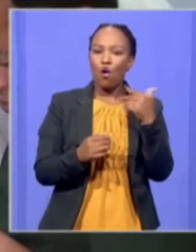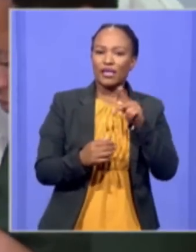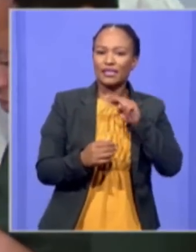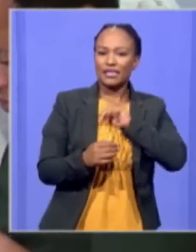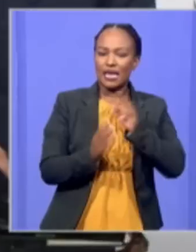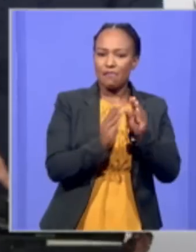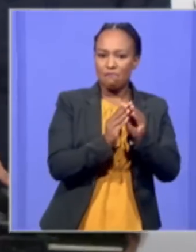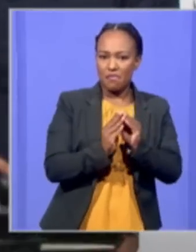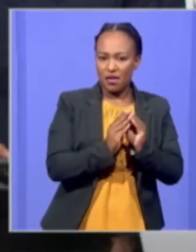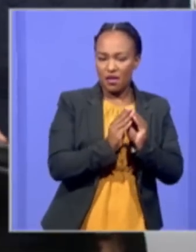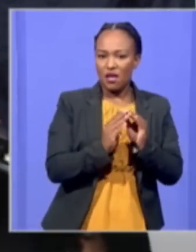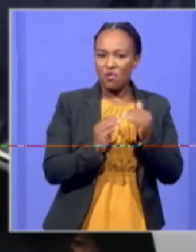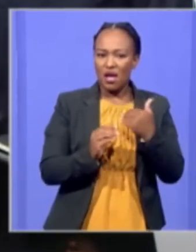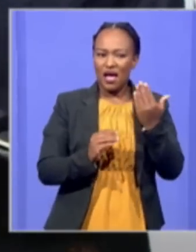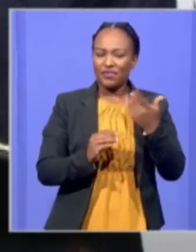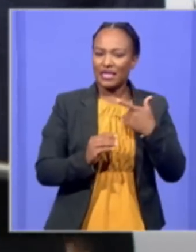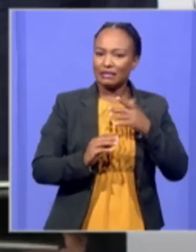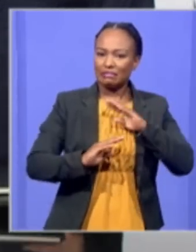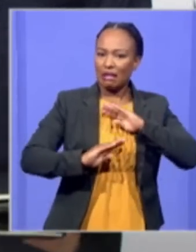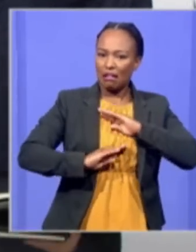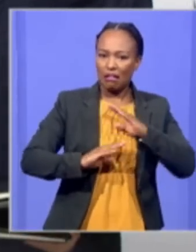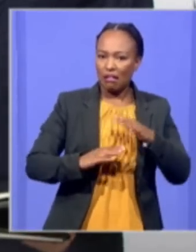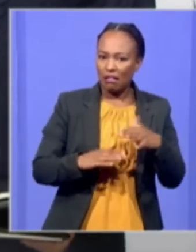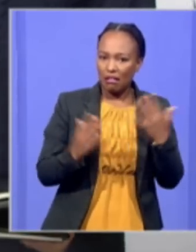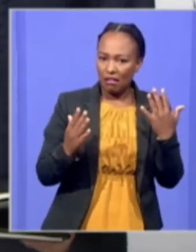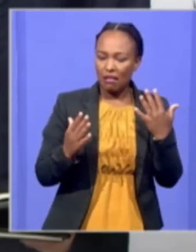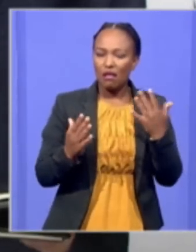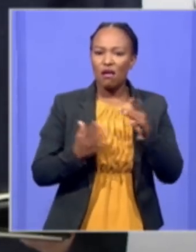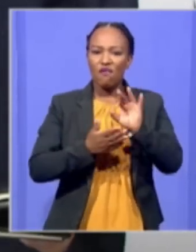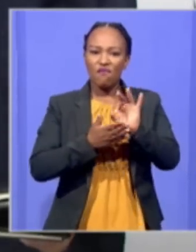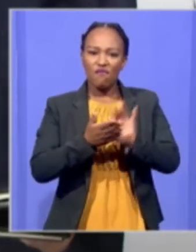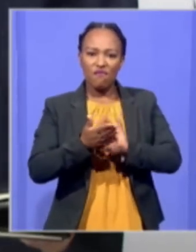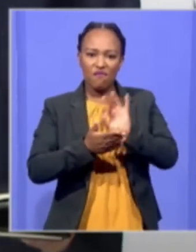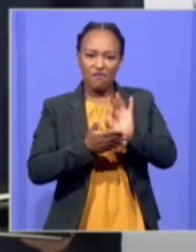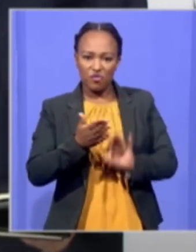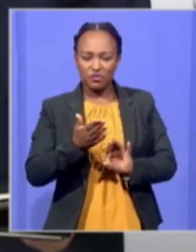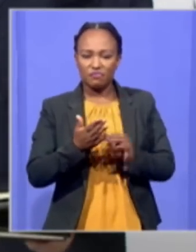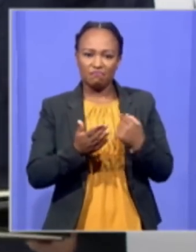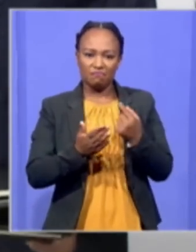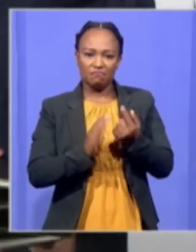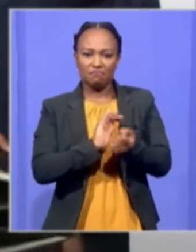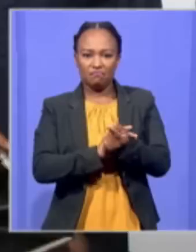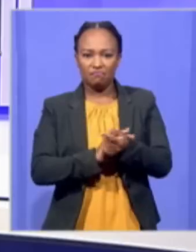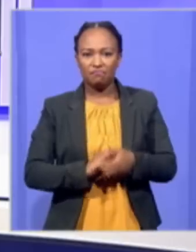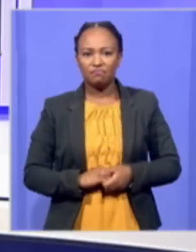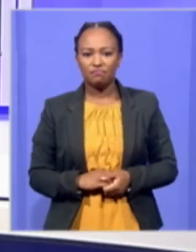go se kgotsofatše ga bokamoso bja mokgatlo morago ga dikgetho kakaretšo tša lenyaga.